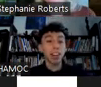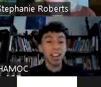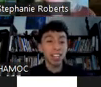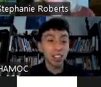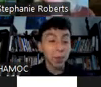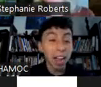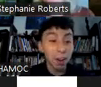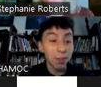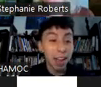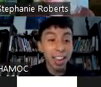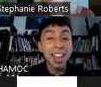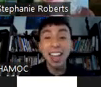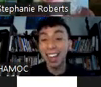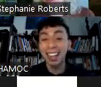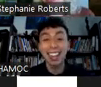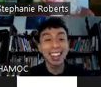Oh my gosh, wow.